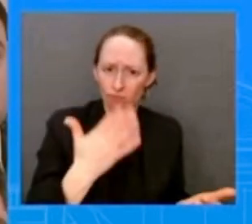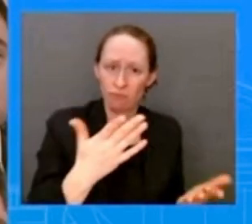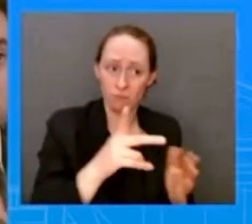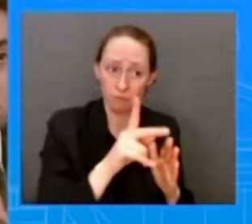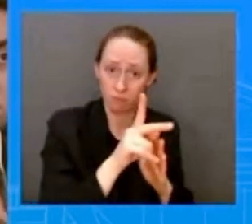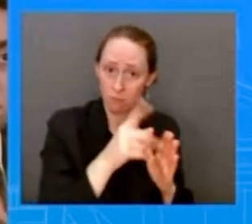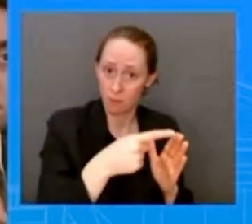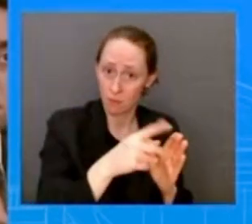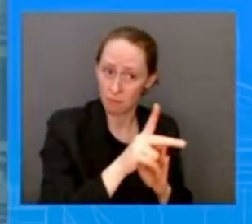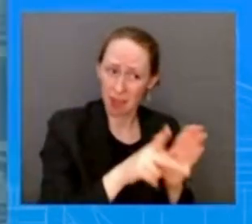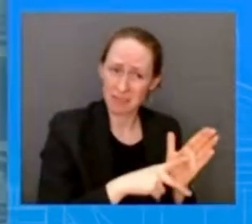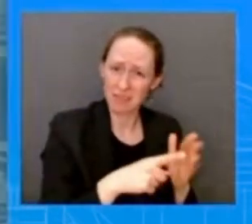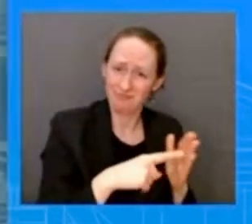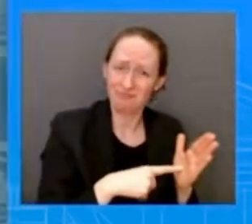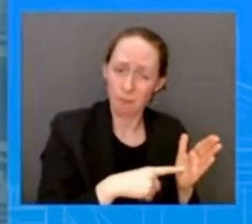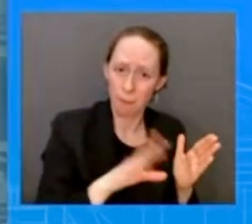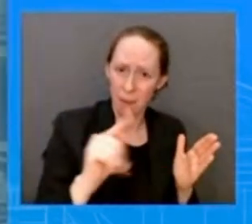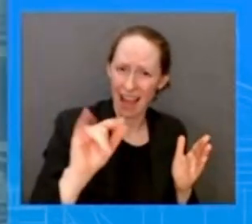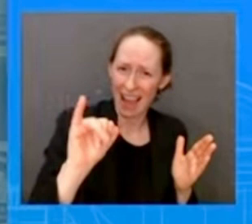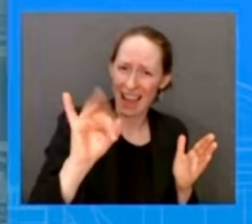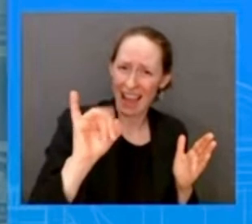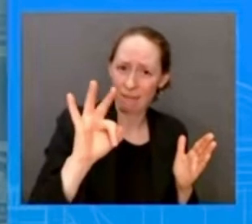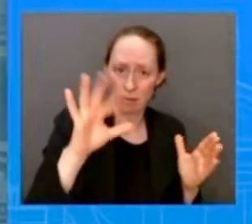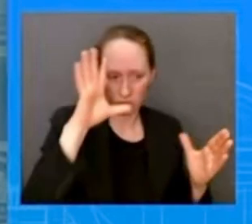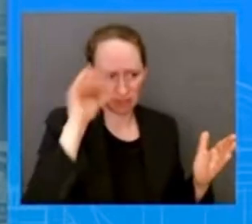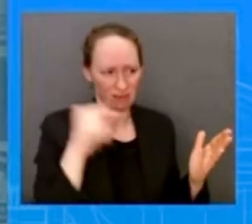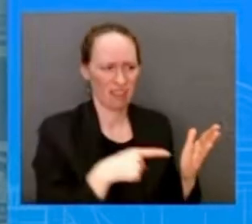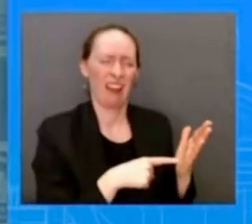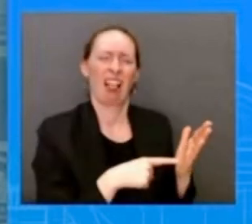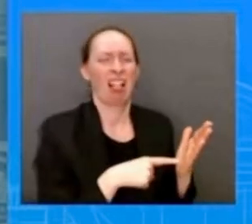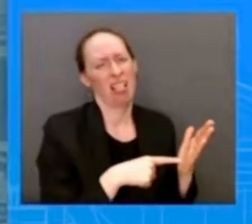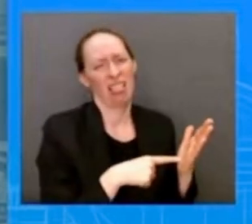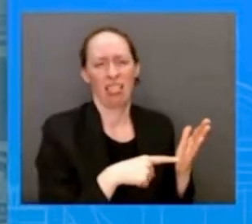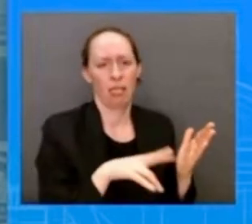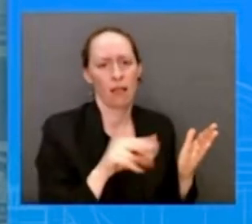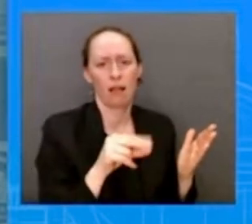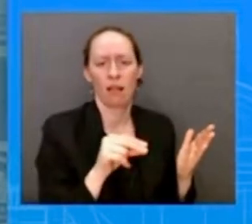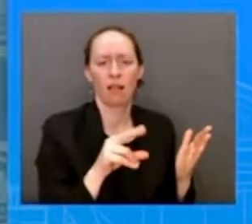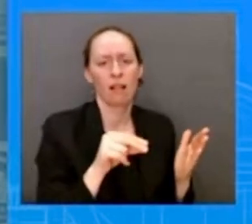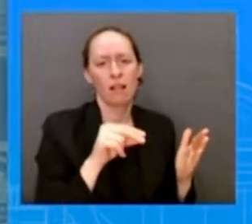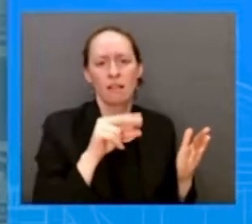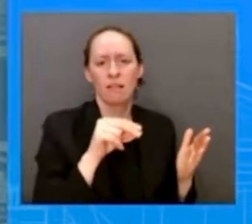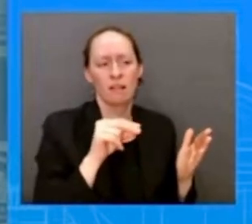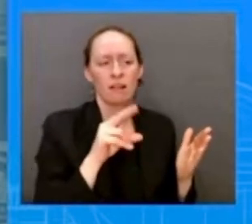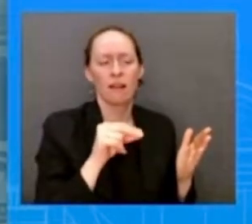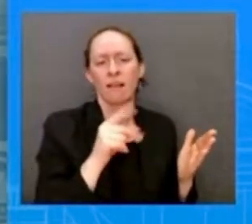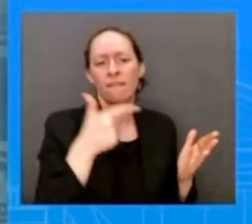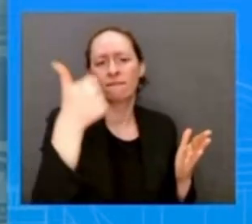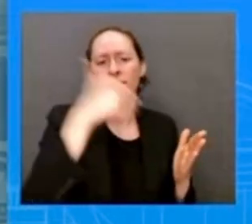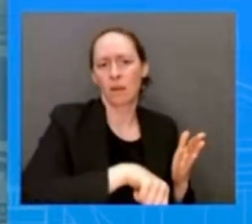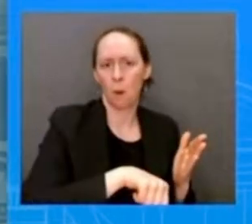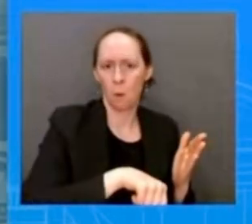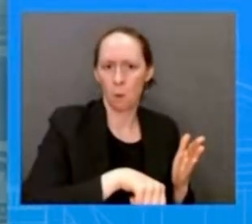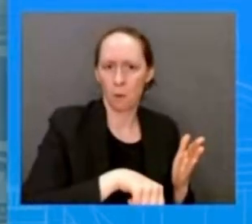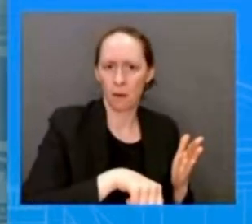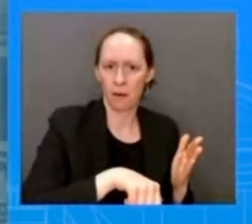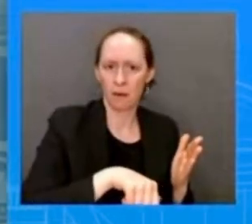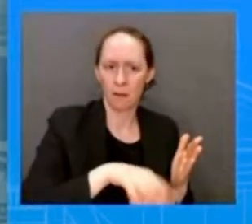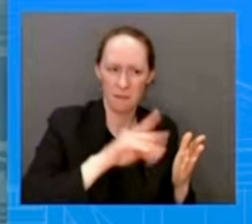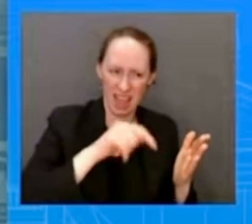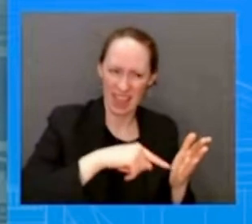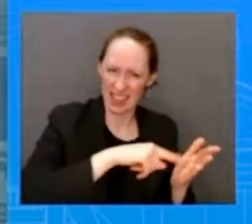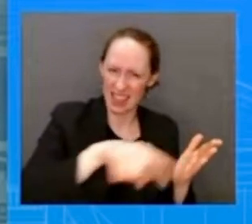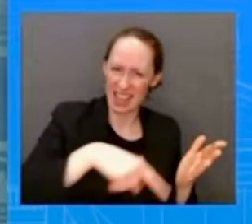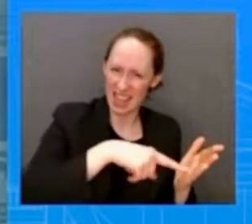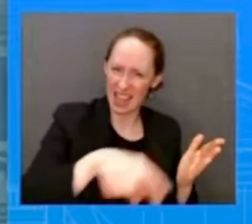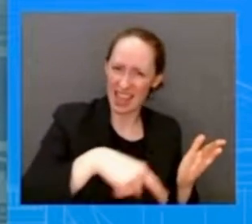representatives. I get the question, Justin, I really do. And what I'm saying to you is that the president supports DC statehood. That